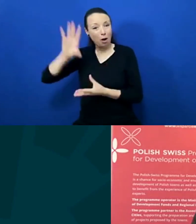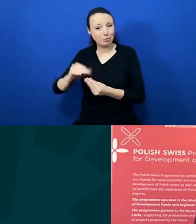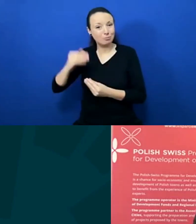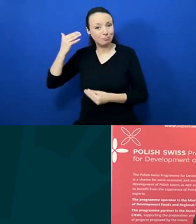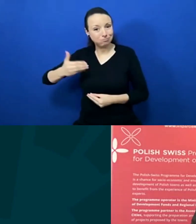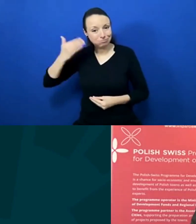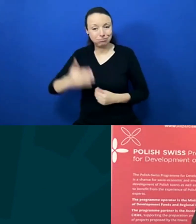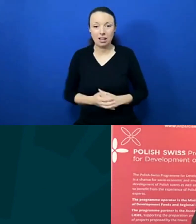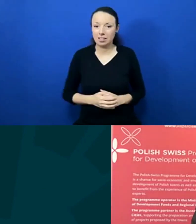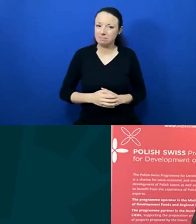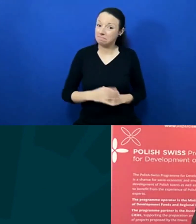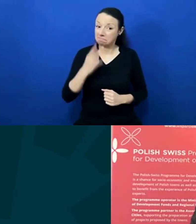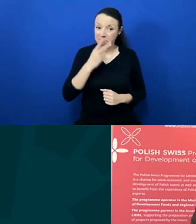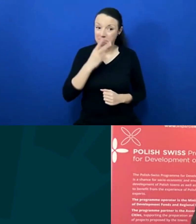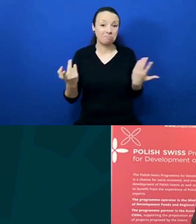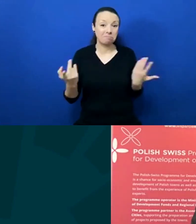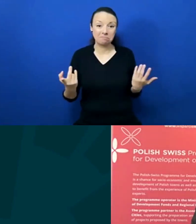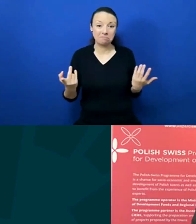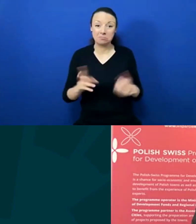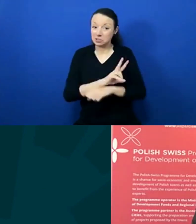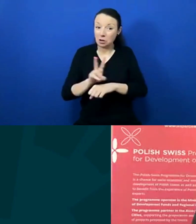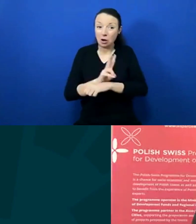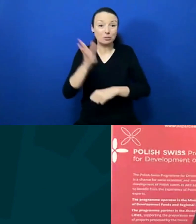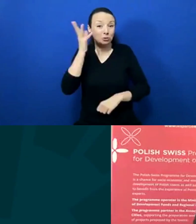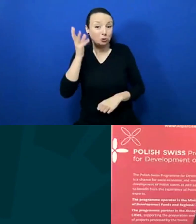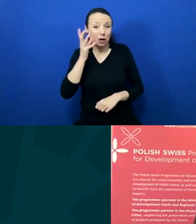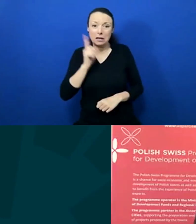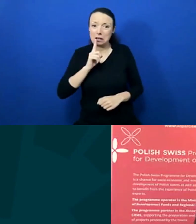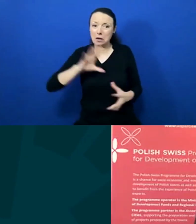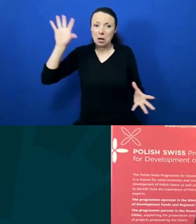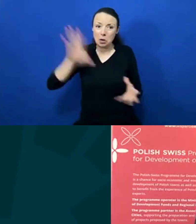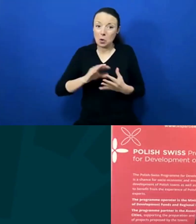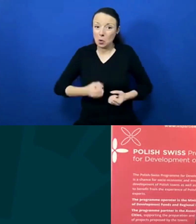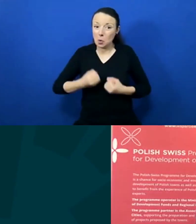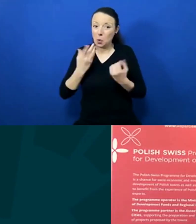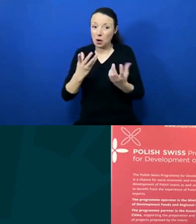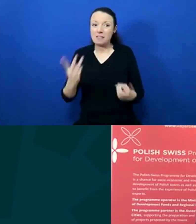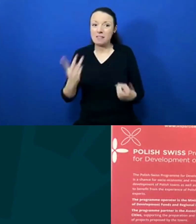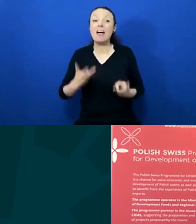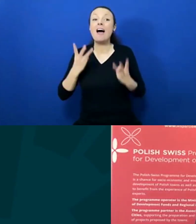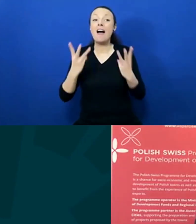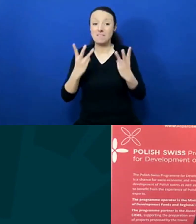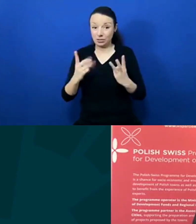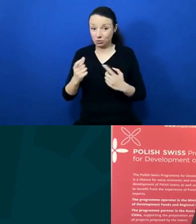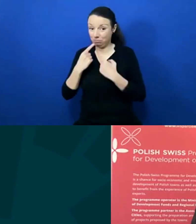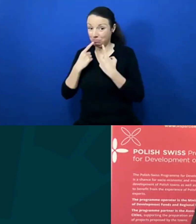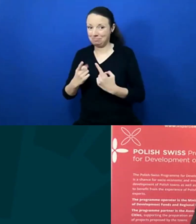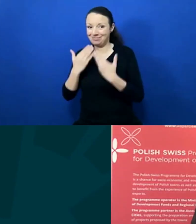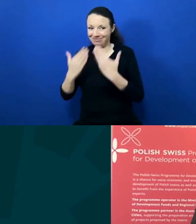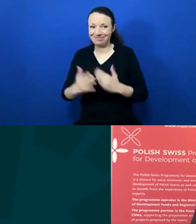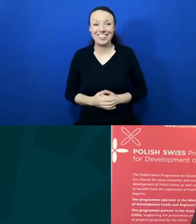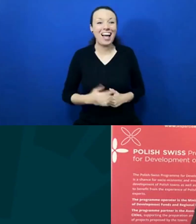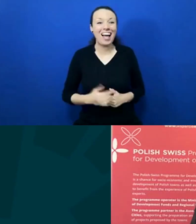Thank you very much for this summary, for this overview of what we have learned in these last 3 hours